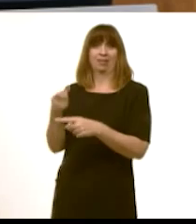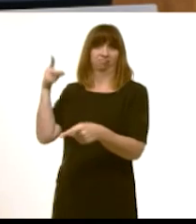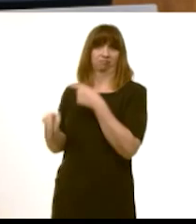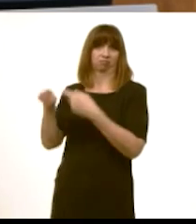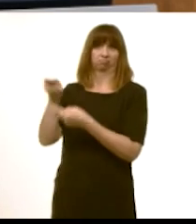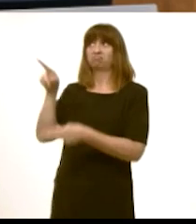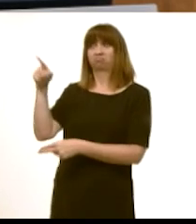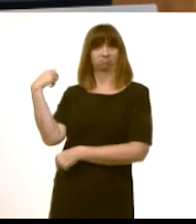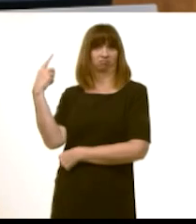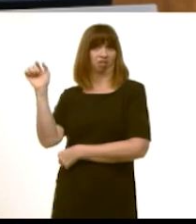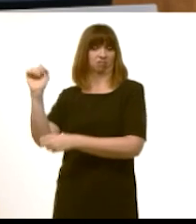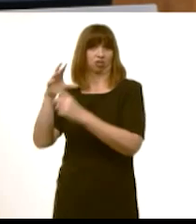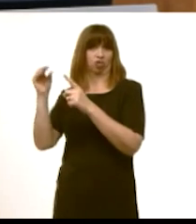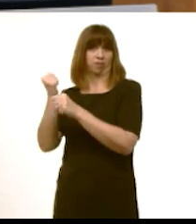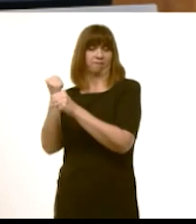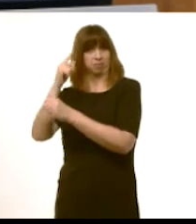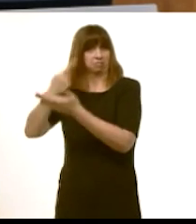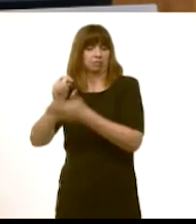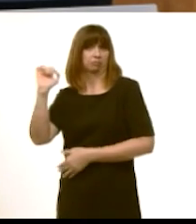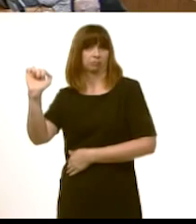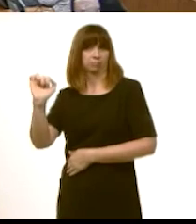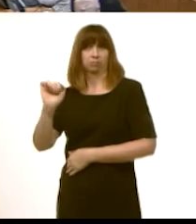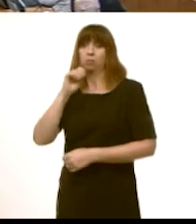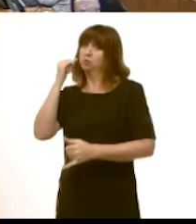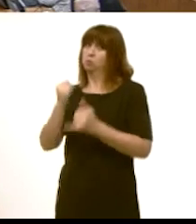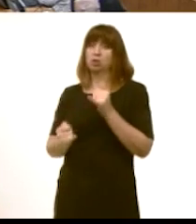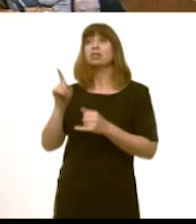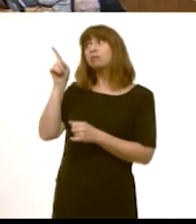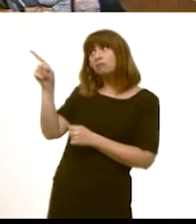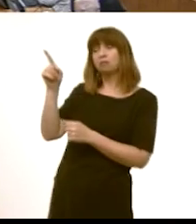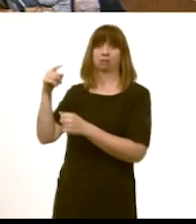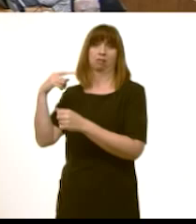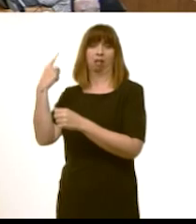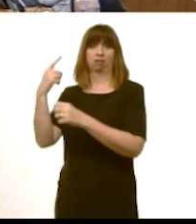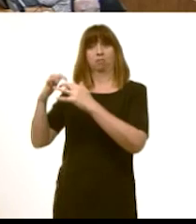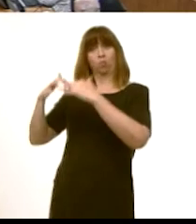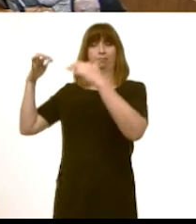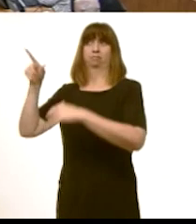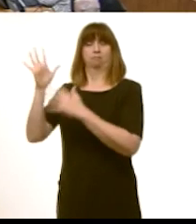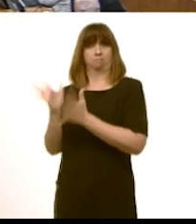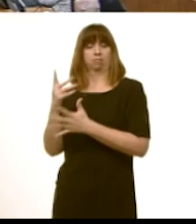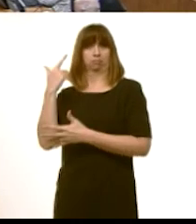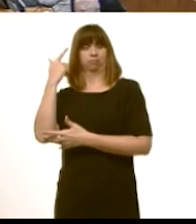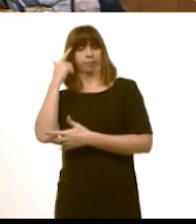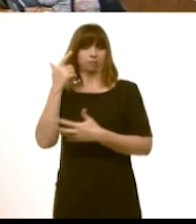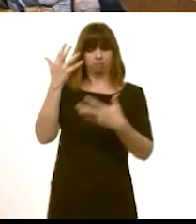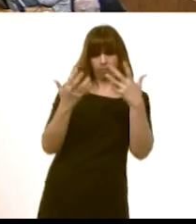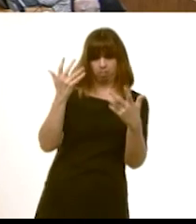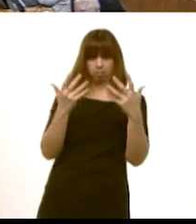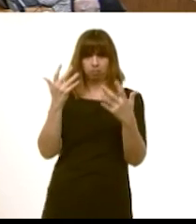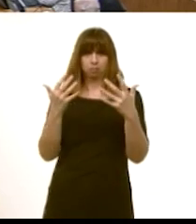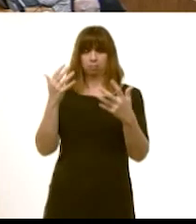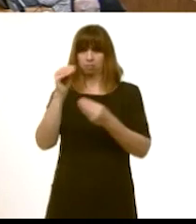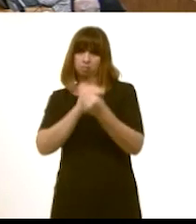many, many people will see their incomes hit even further. So the UK government has to do its bit as well to make sure that people are not hit in